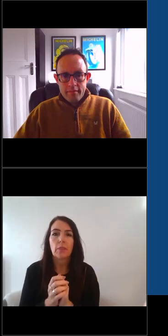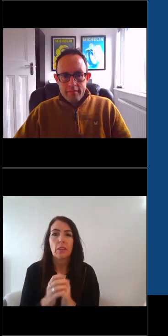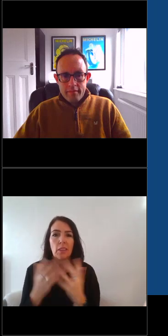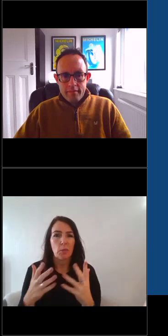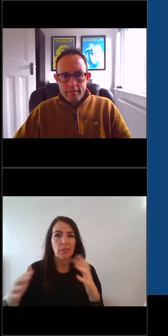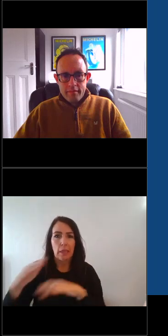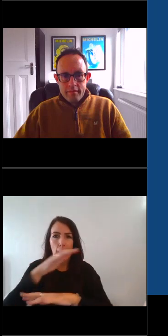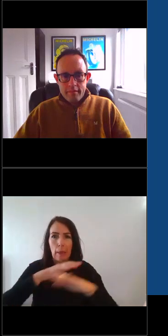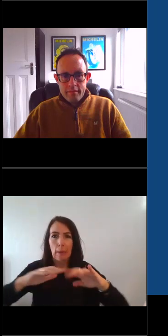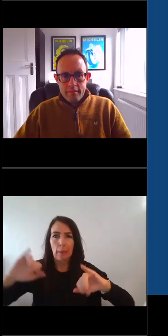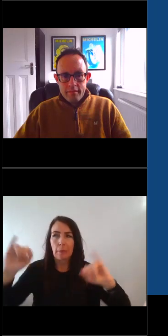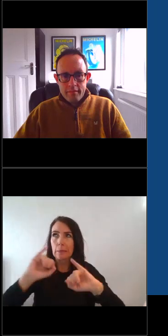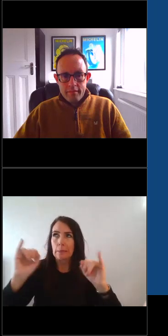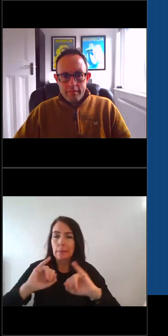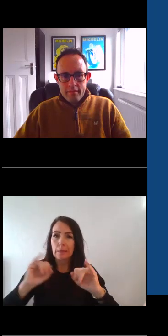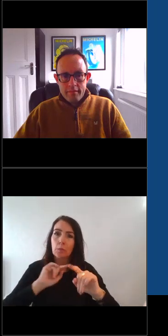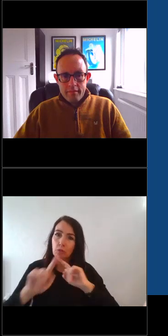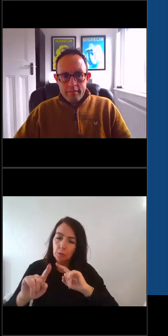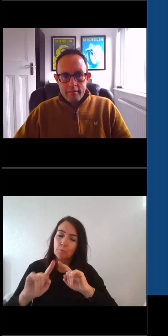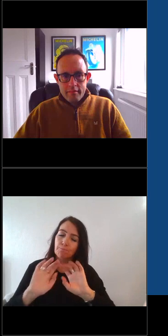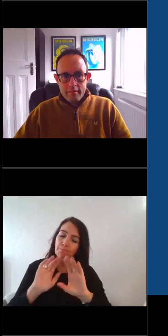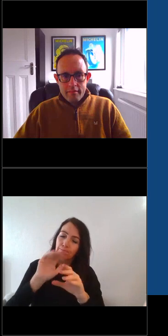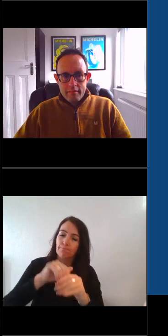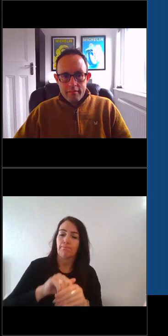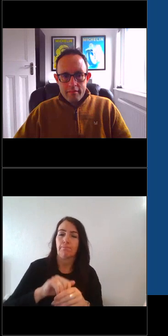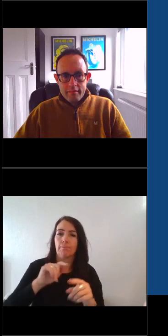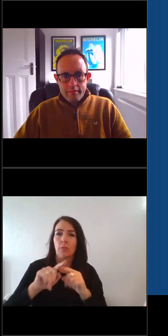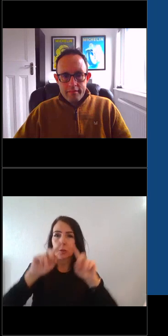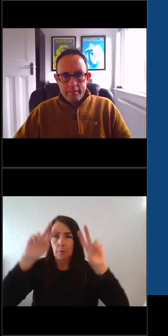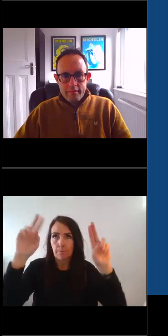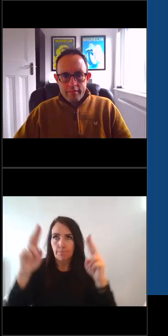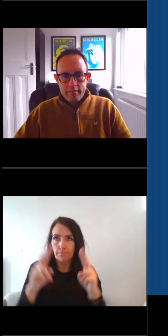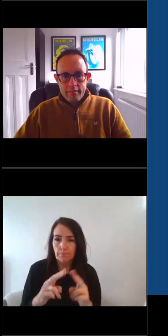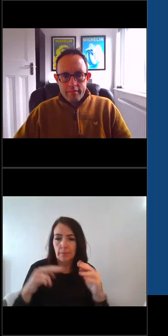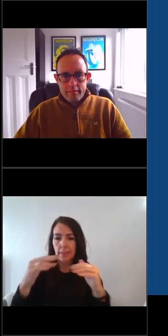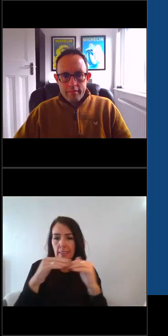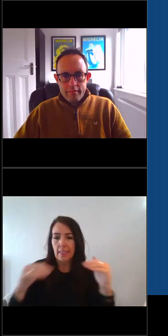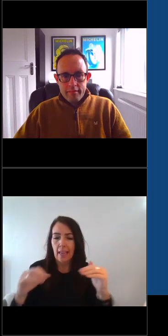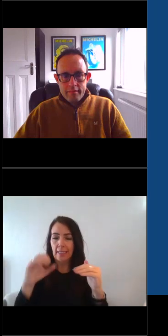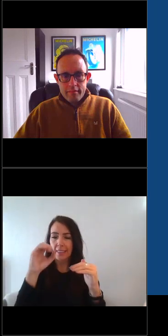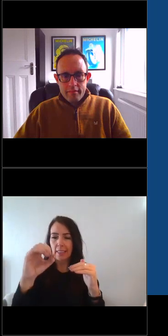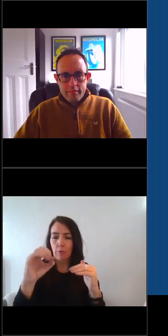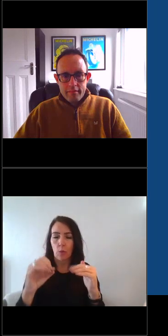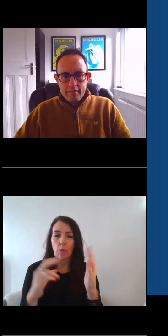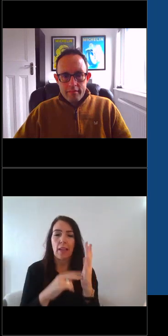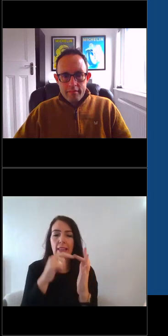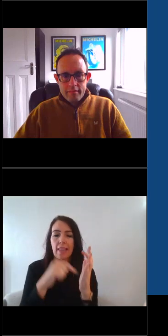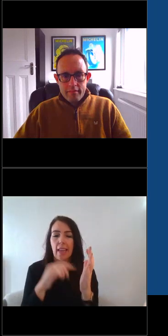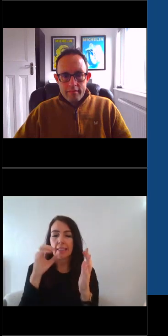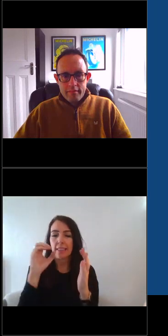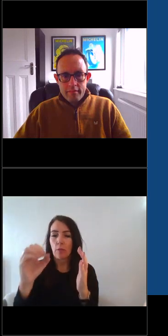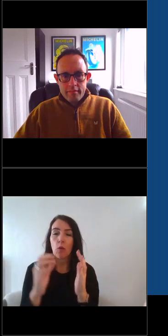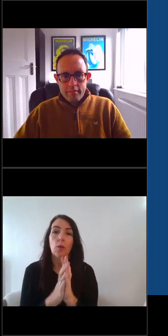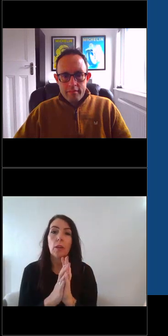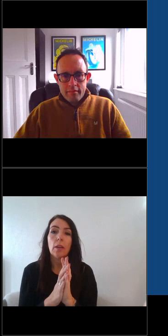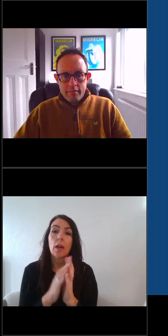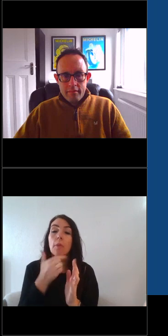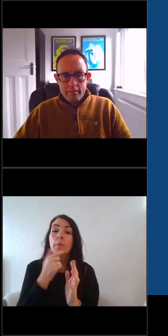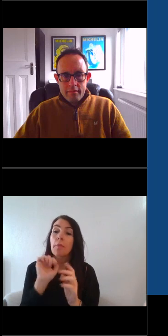deliver the wider benefits of clean energy as we transition to net zero. We empower householders to make better choices,